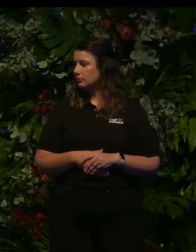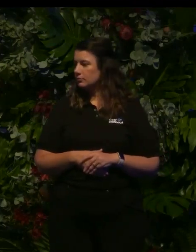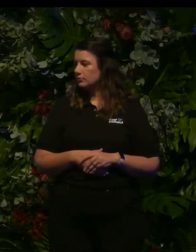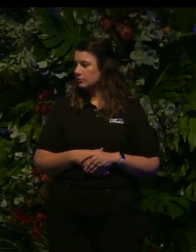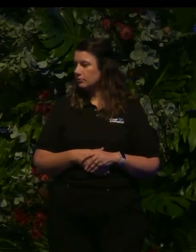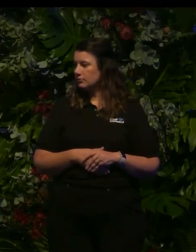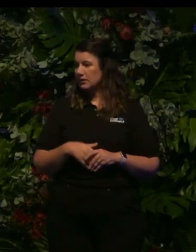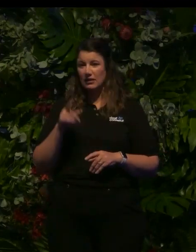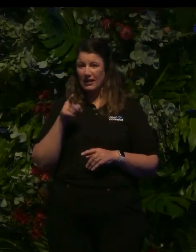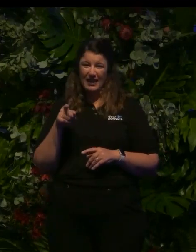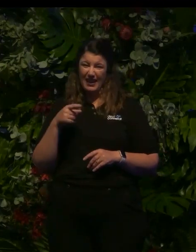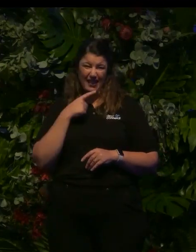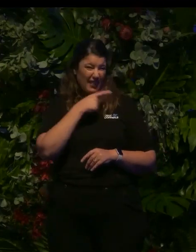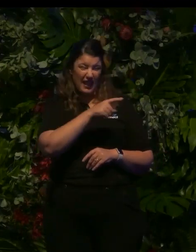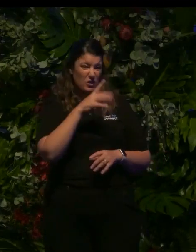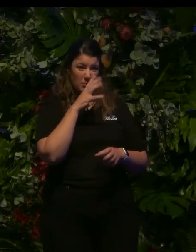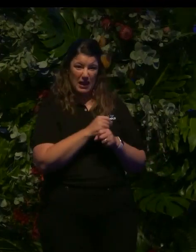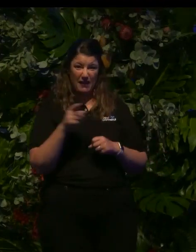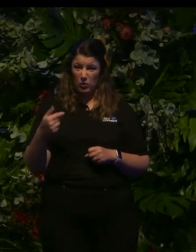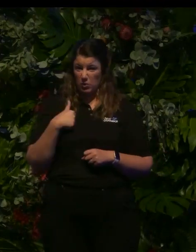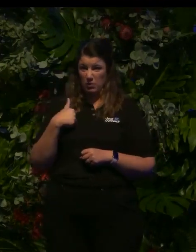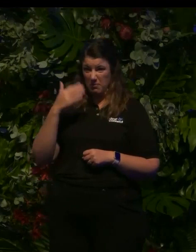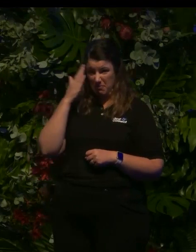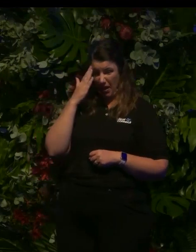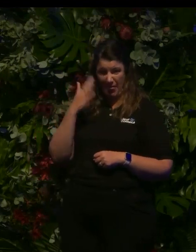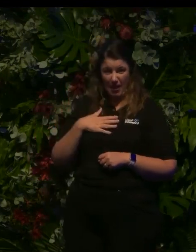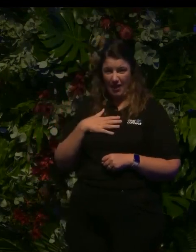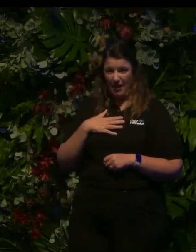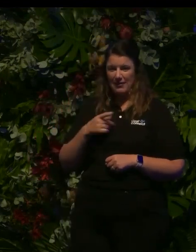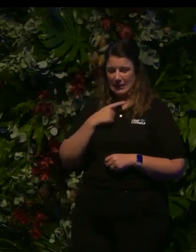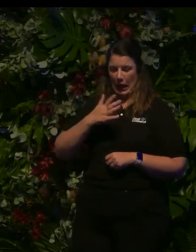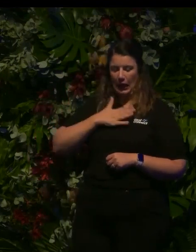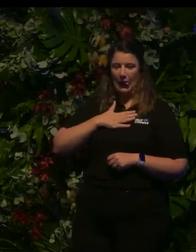they don't believe that you're my mother. You know, that hurts for a child. Oh.